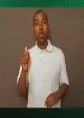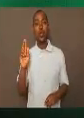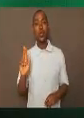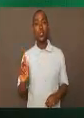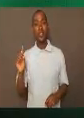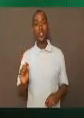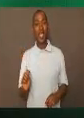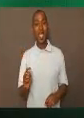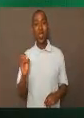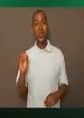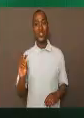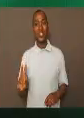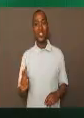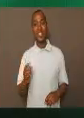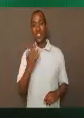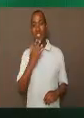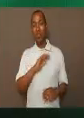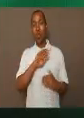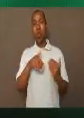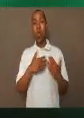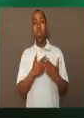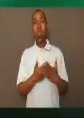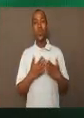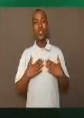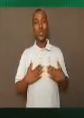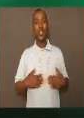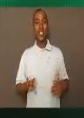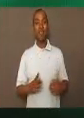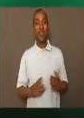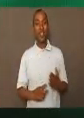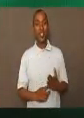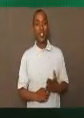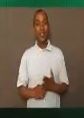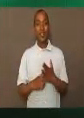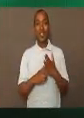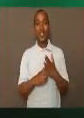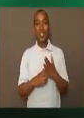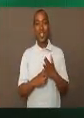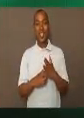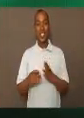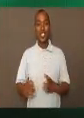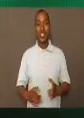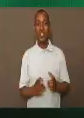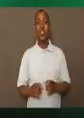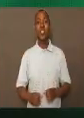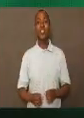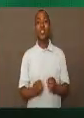blood to all the parts of the body in systemic circulation.